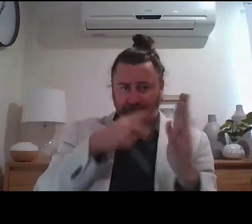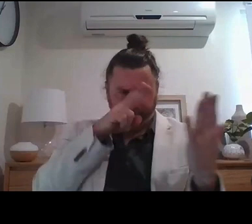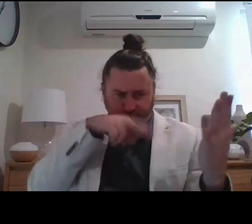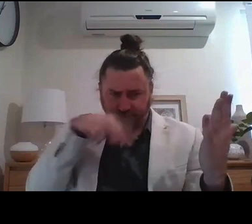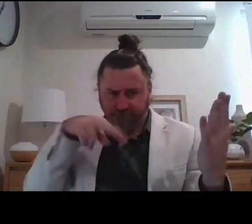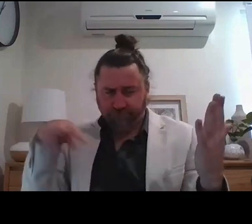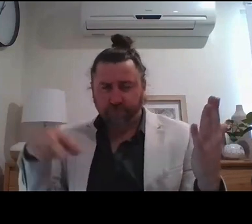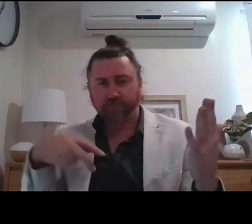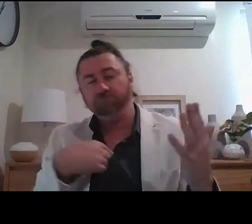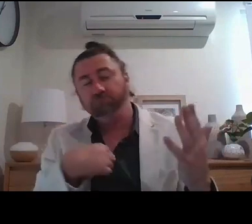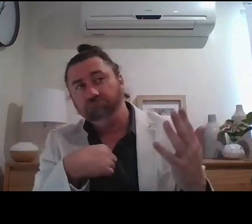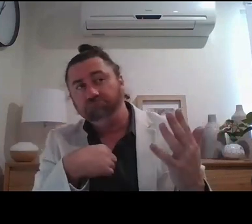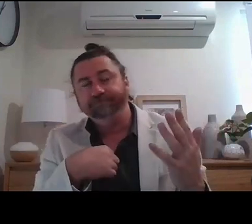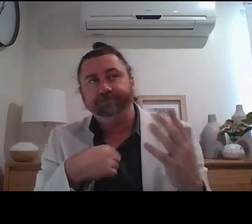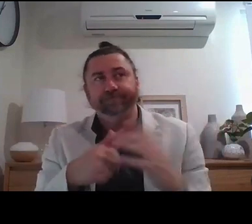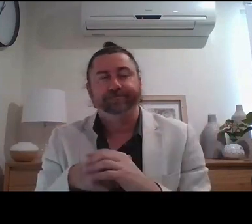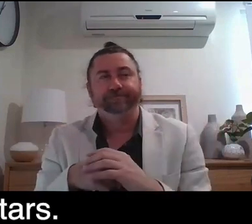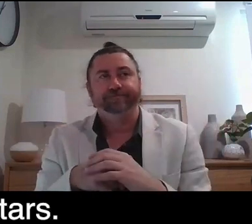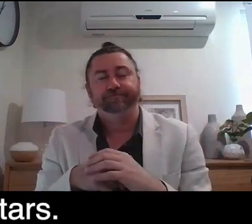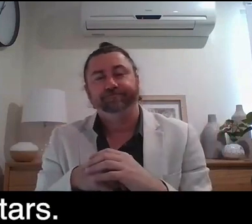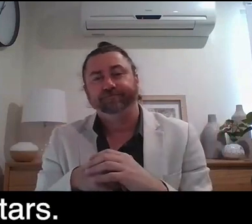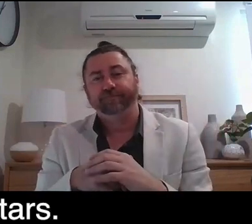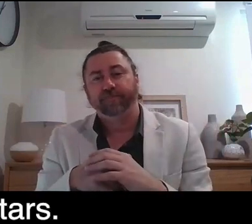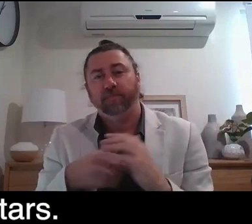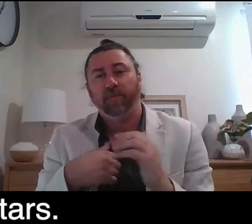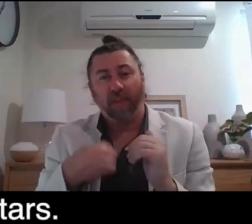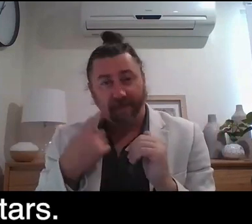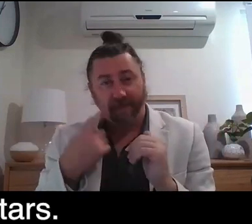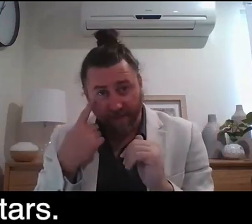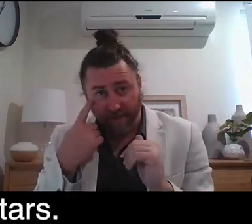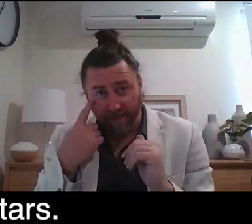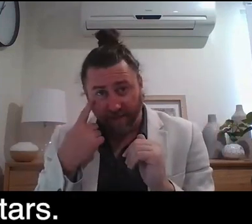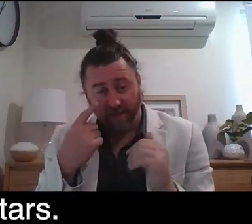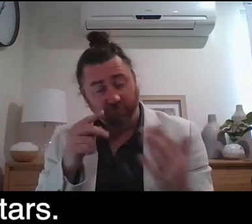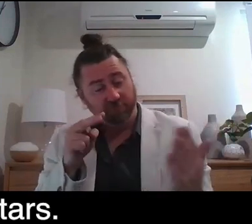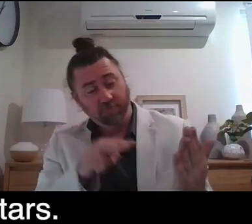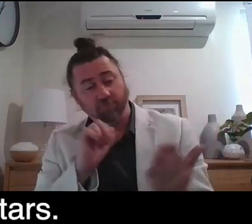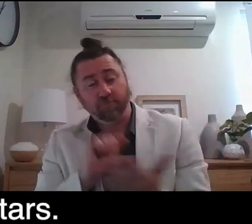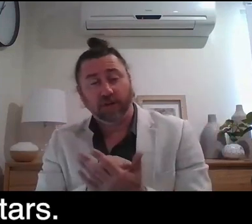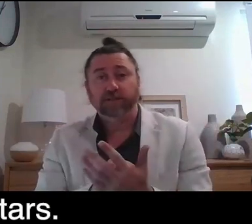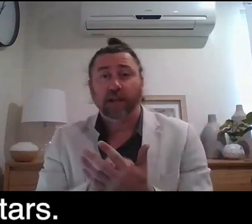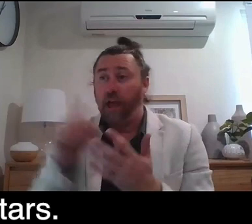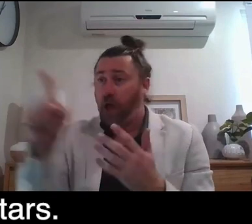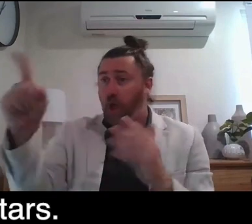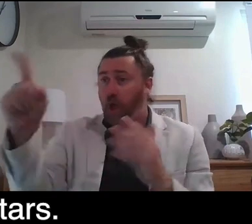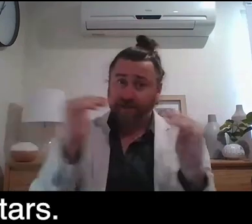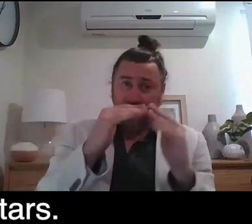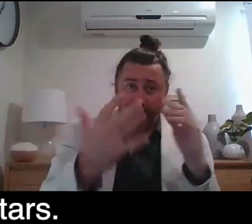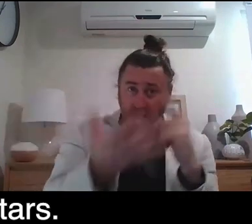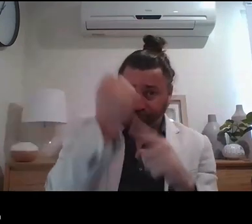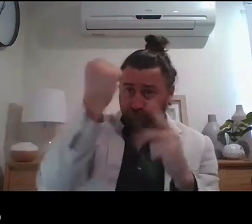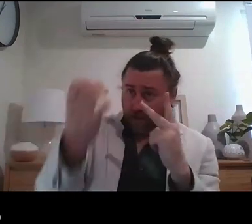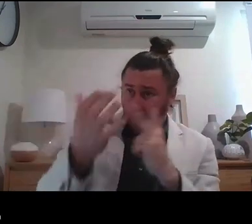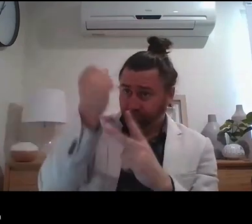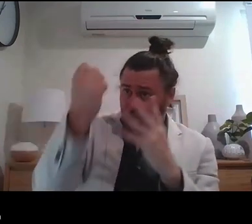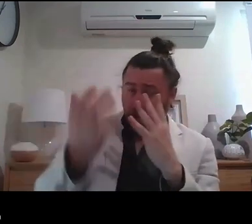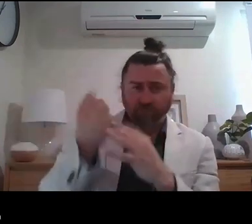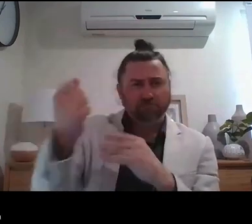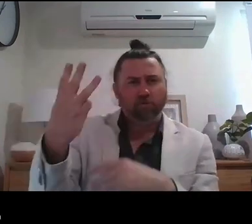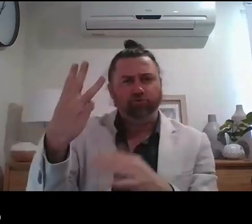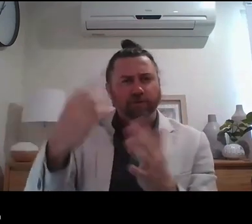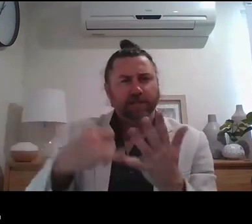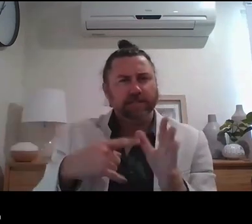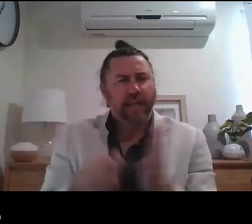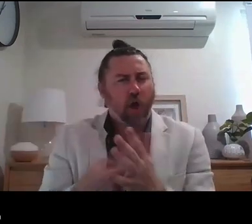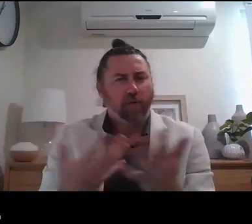I personally think that it's right, to be quite frank. If you meet your targets, you get 3 stars. If you go